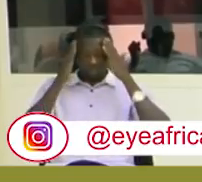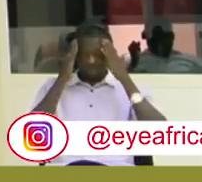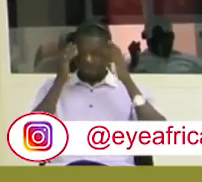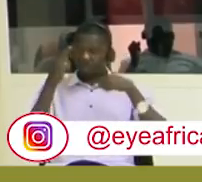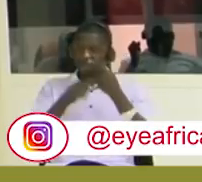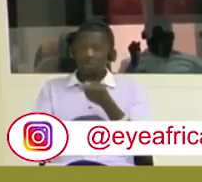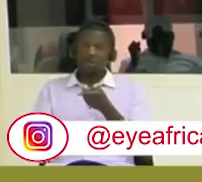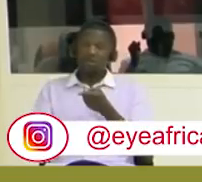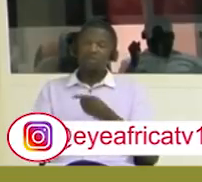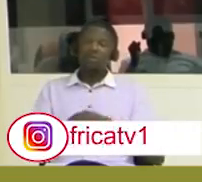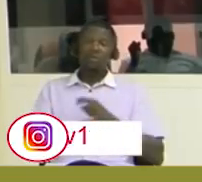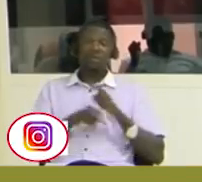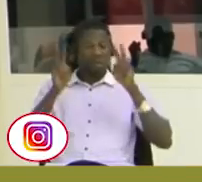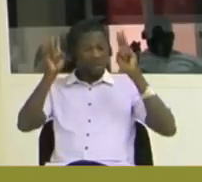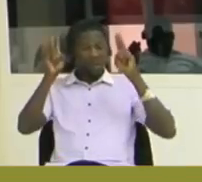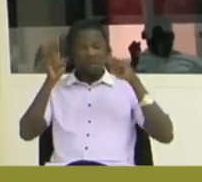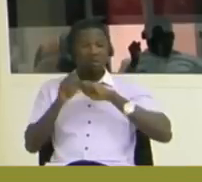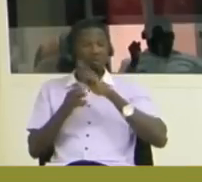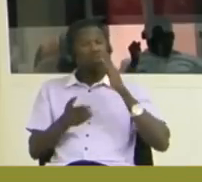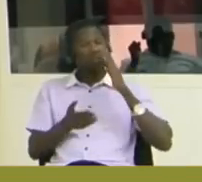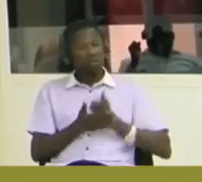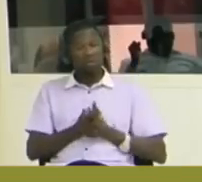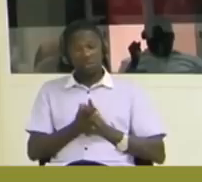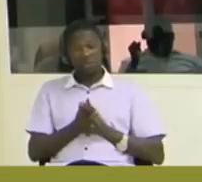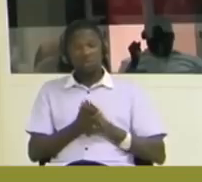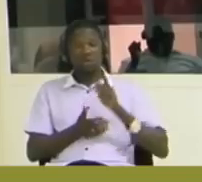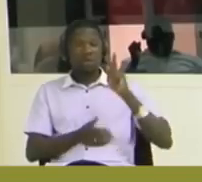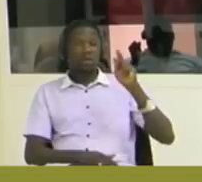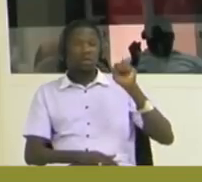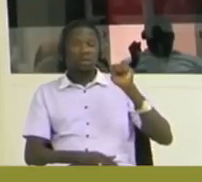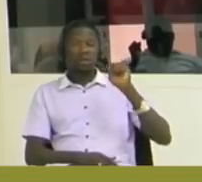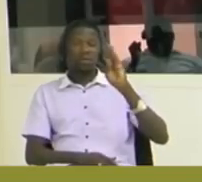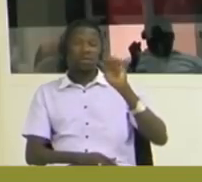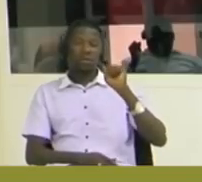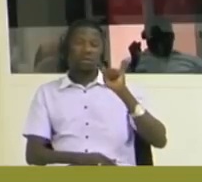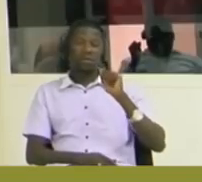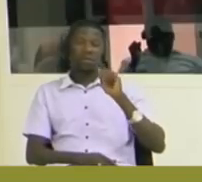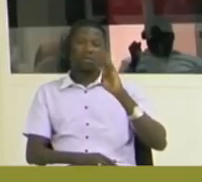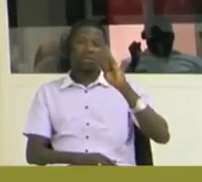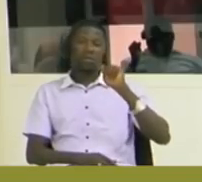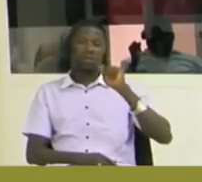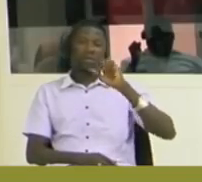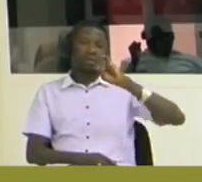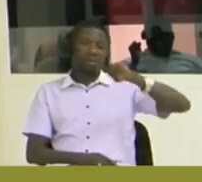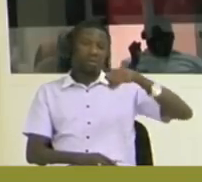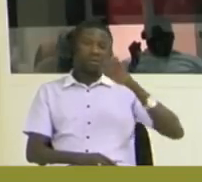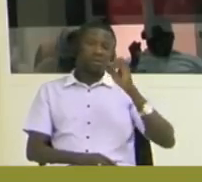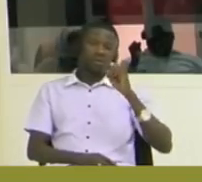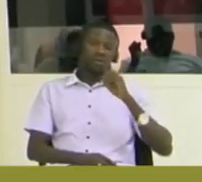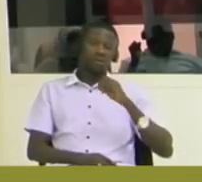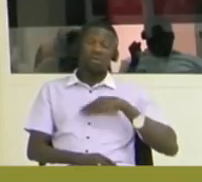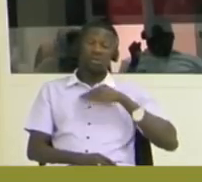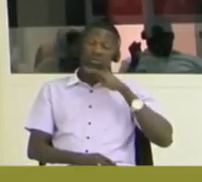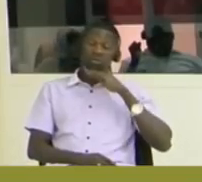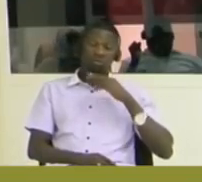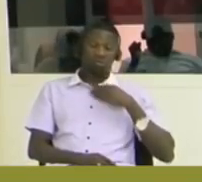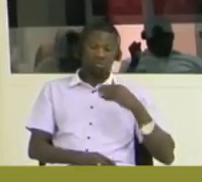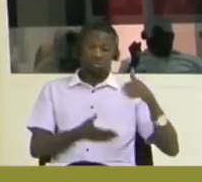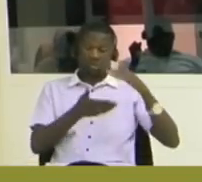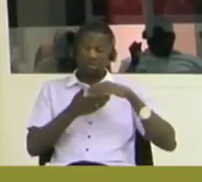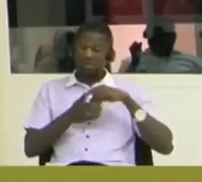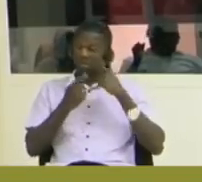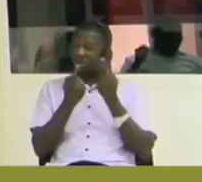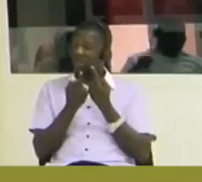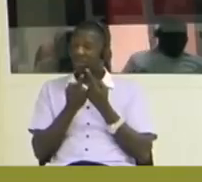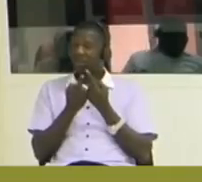Jammeh didn't trust Kababajo enough to bring him in on certain things, and